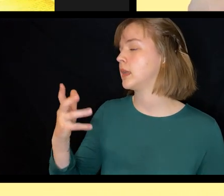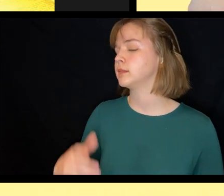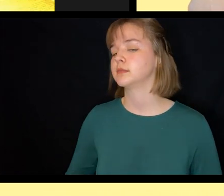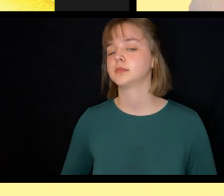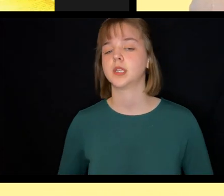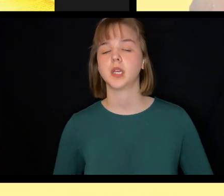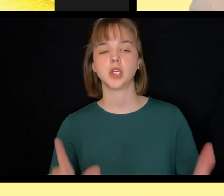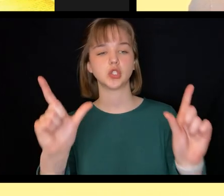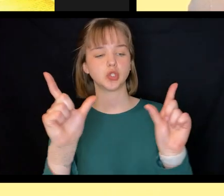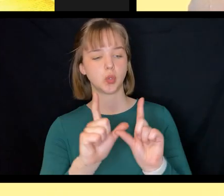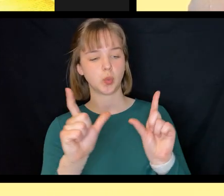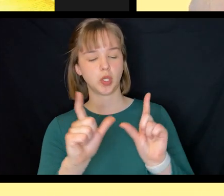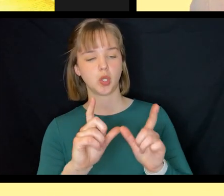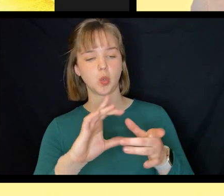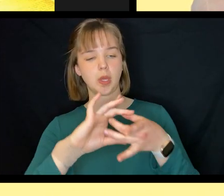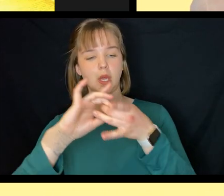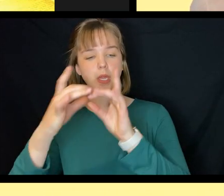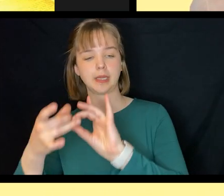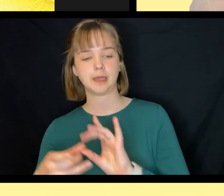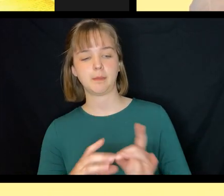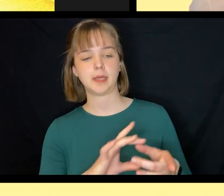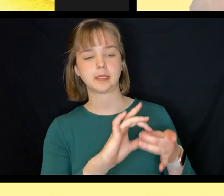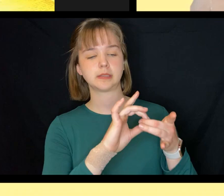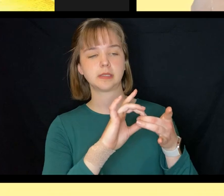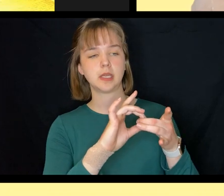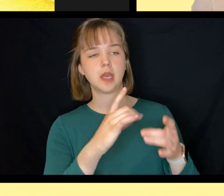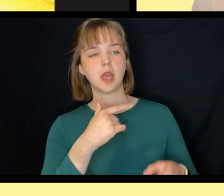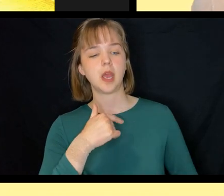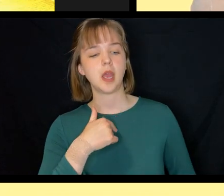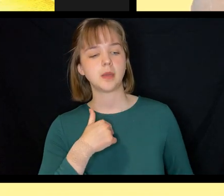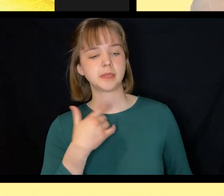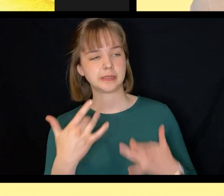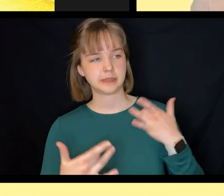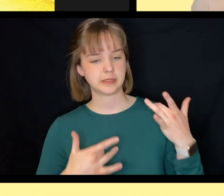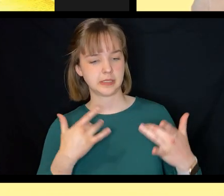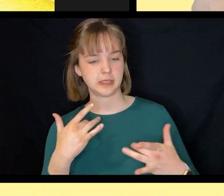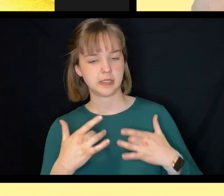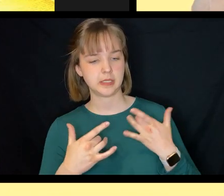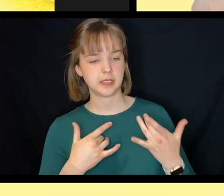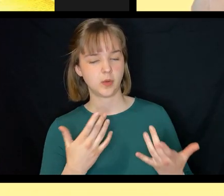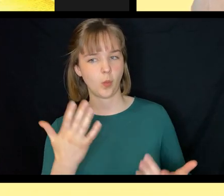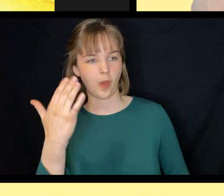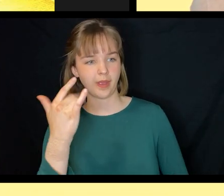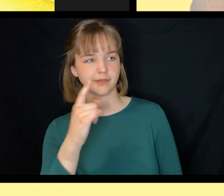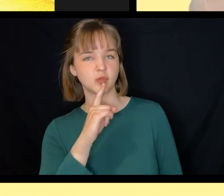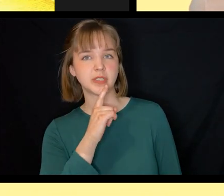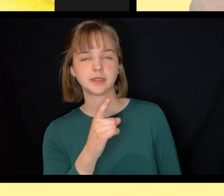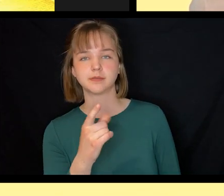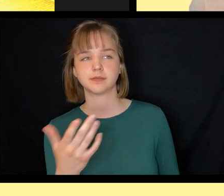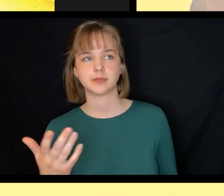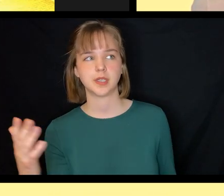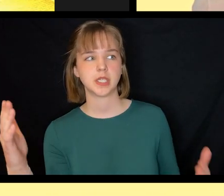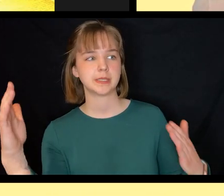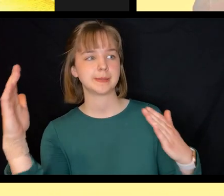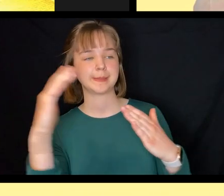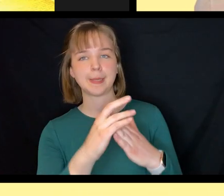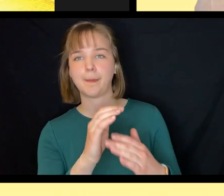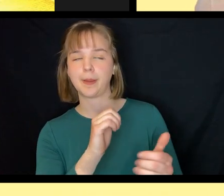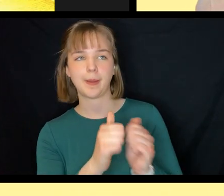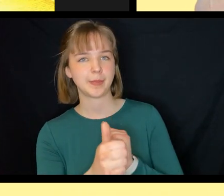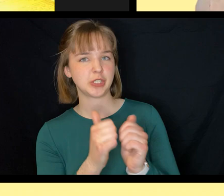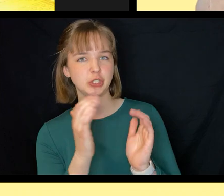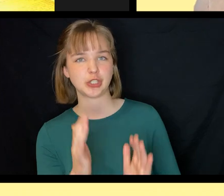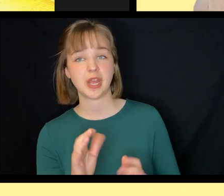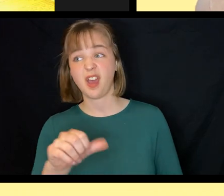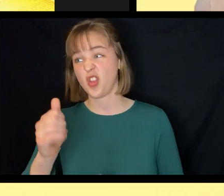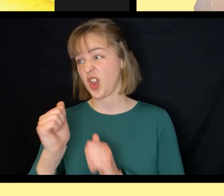excited, I think, to just compete and see, like, just get on the biggest stage and just let it rip with